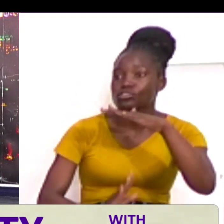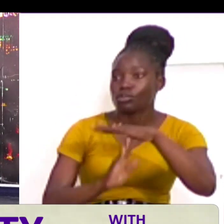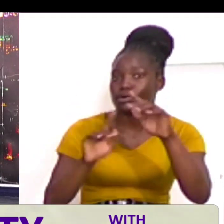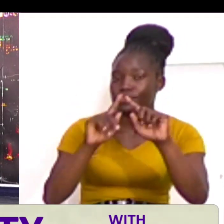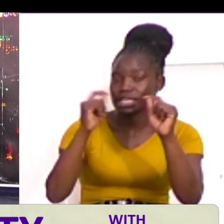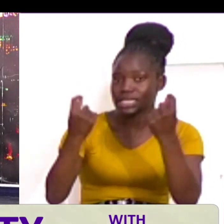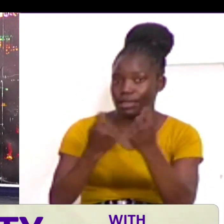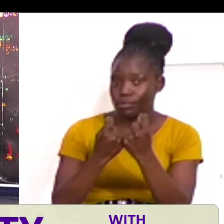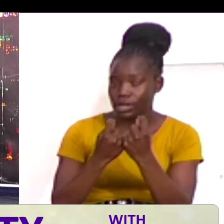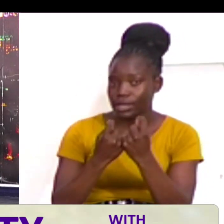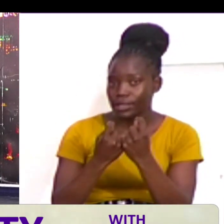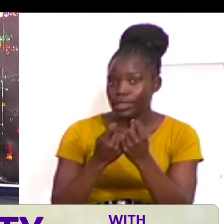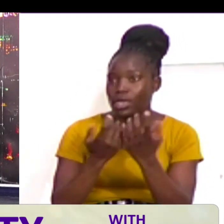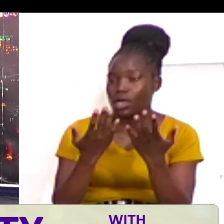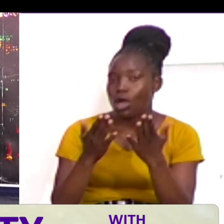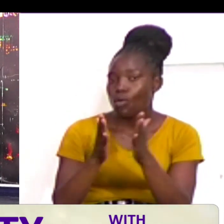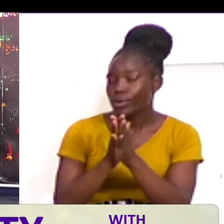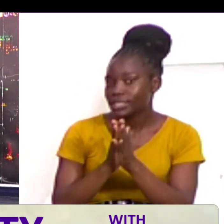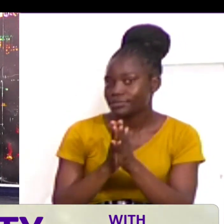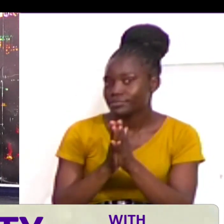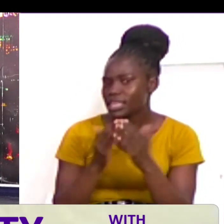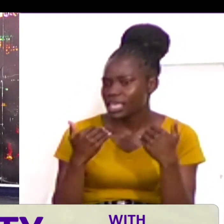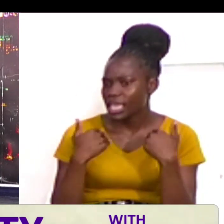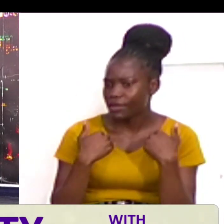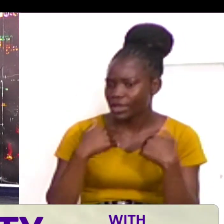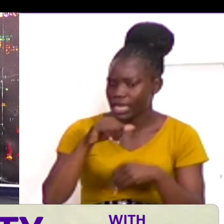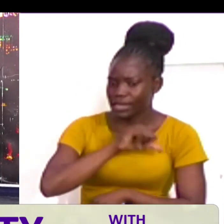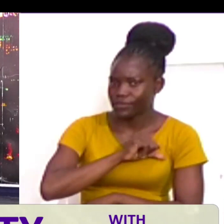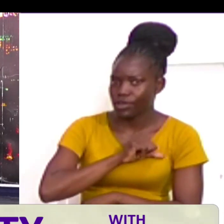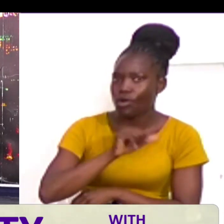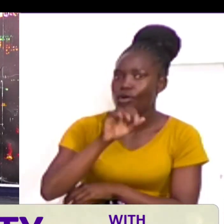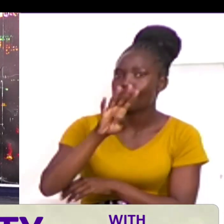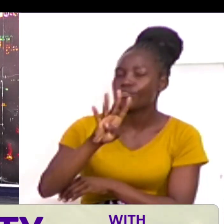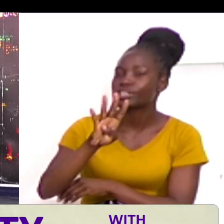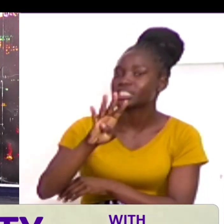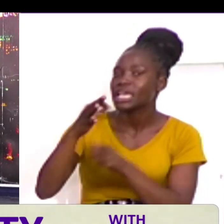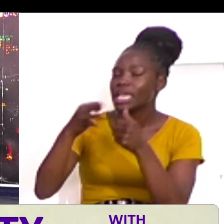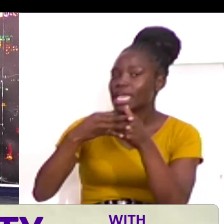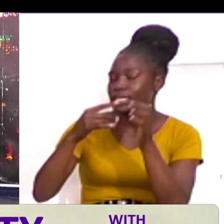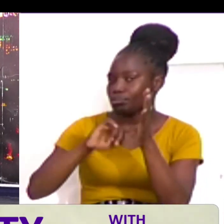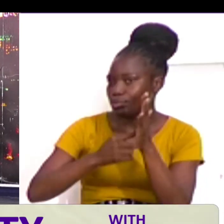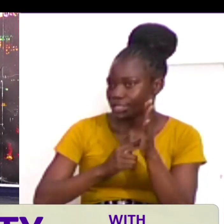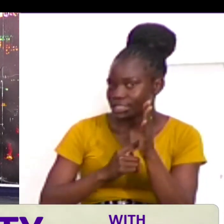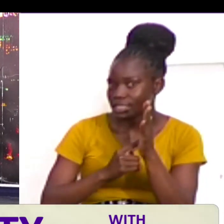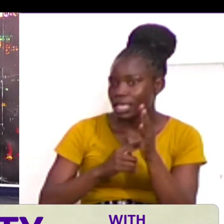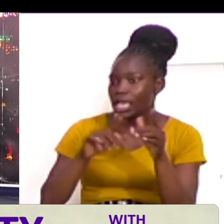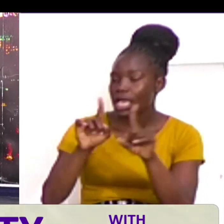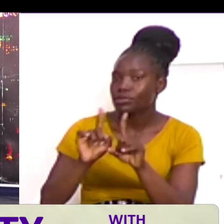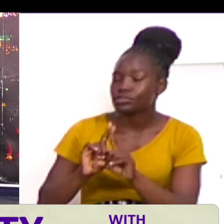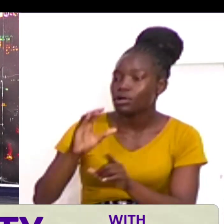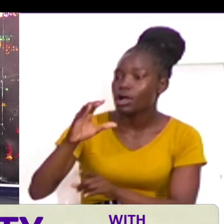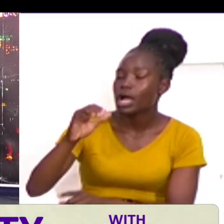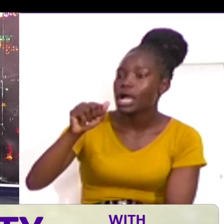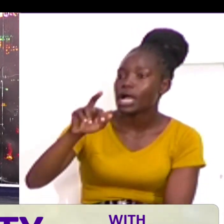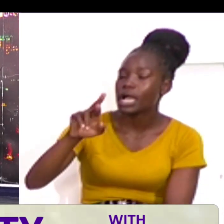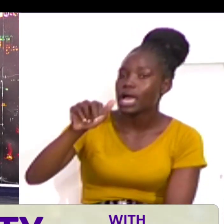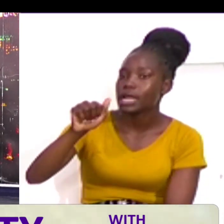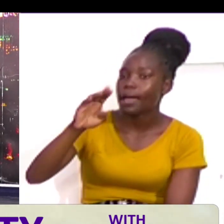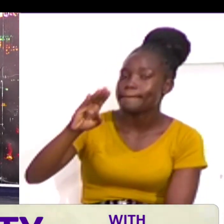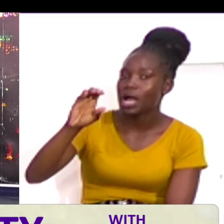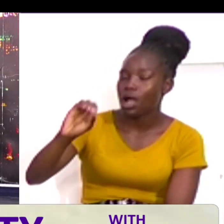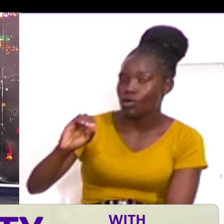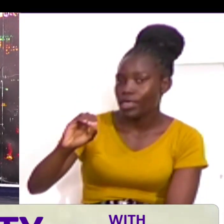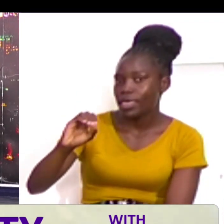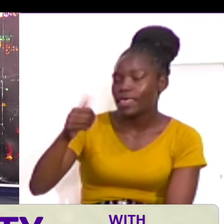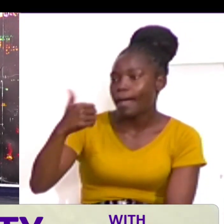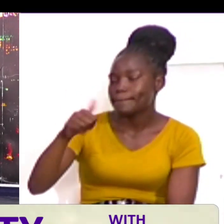with substantial they have an advantage of 48 points if I'm not wrong, and also in the Carabao Cup they are still in the